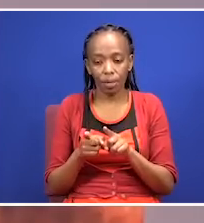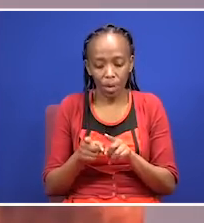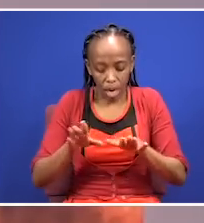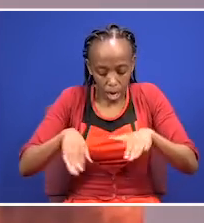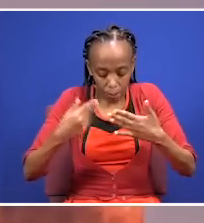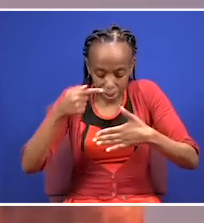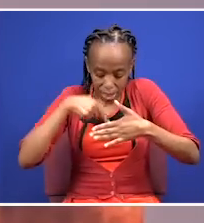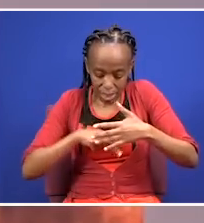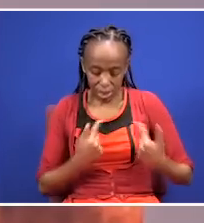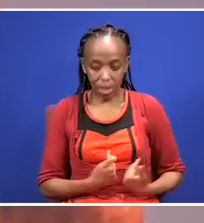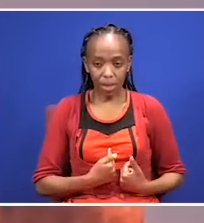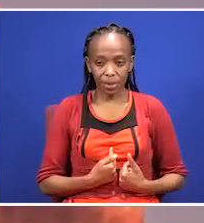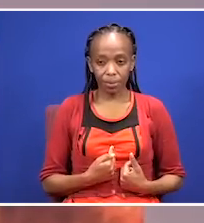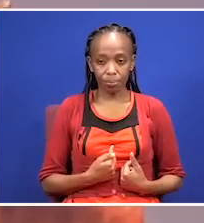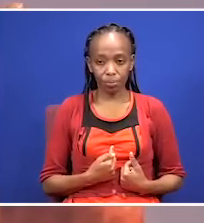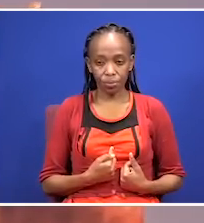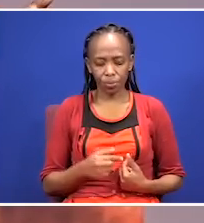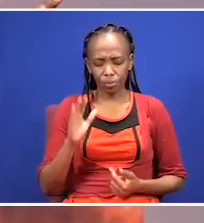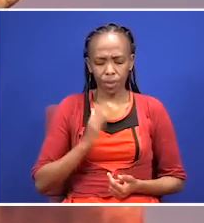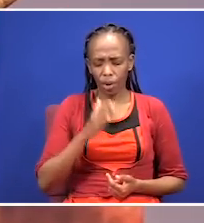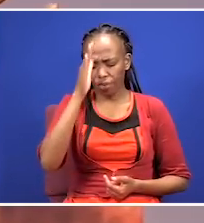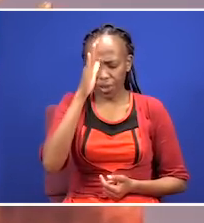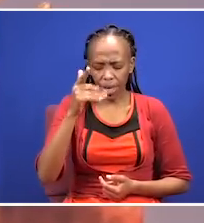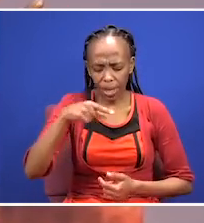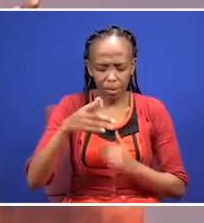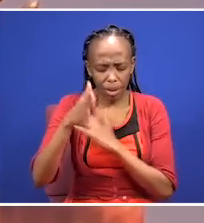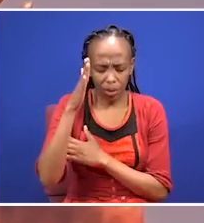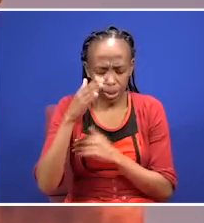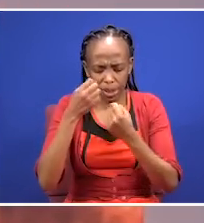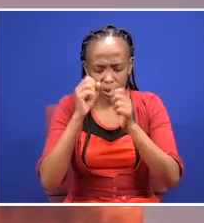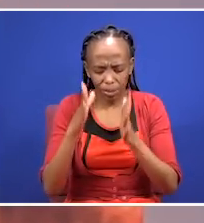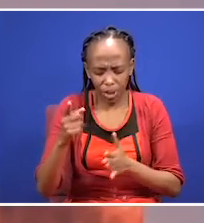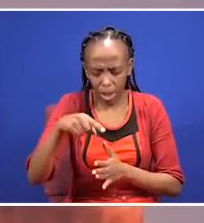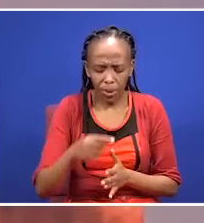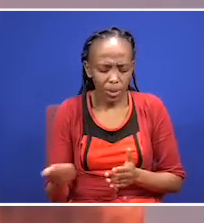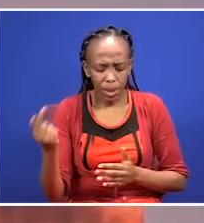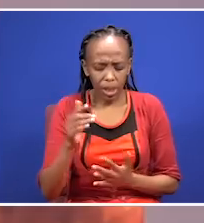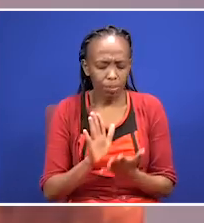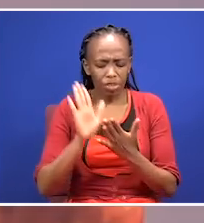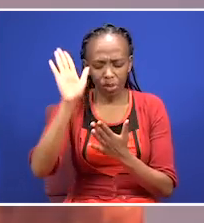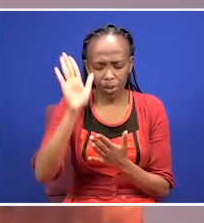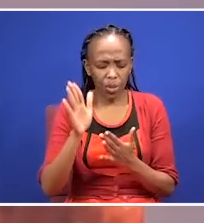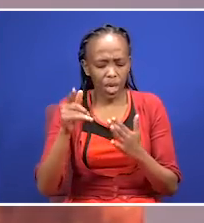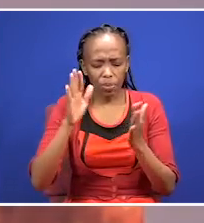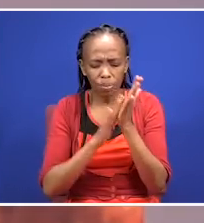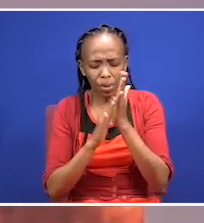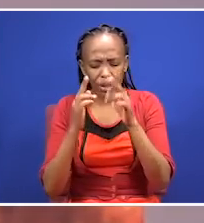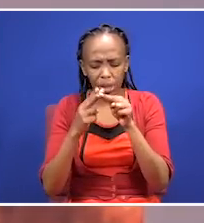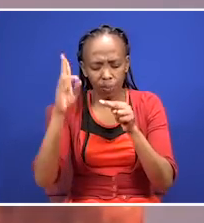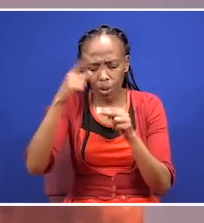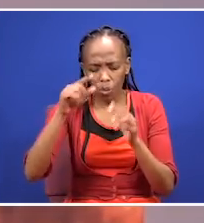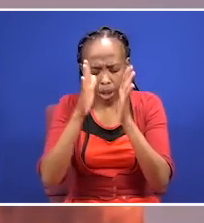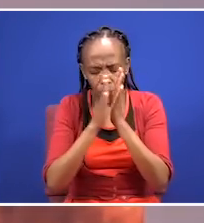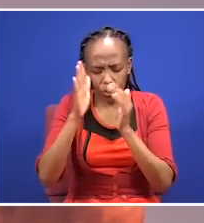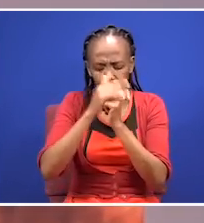our hearts but our father our god and our savior we just come before you and we praise your name we